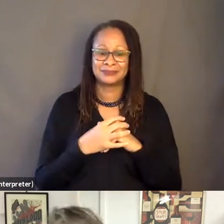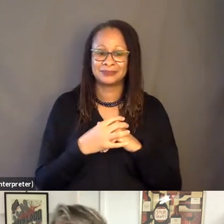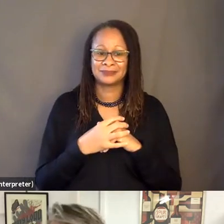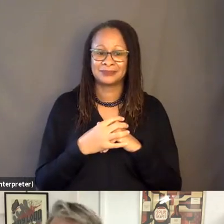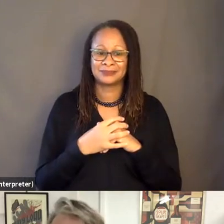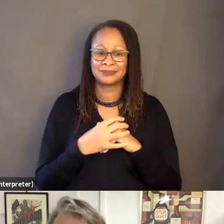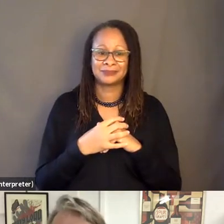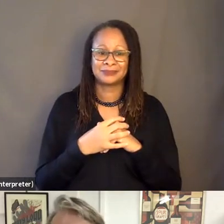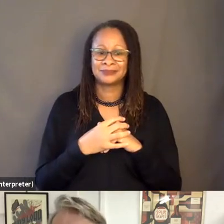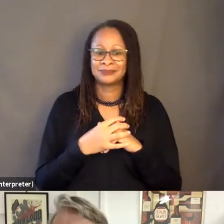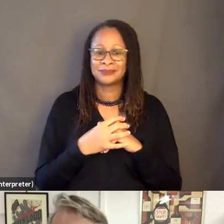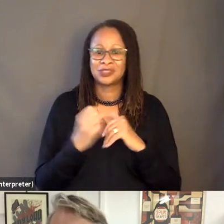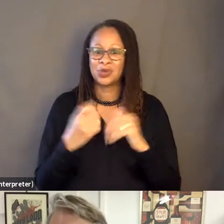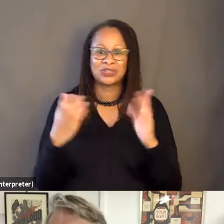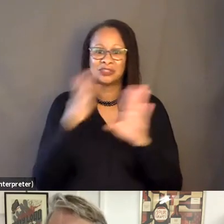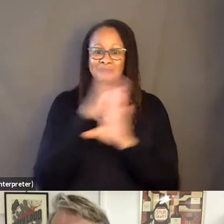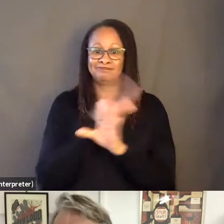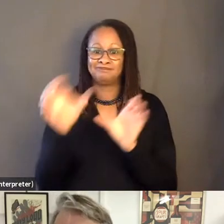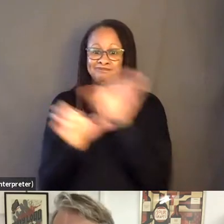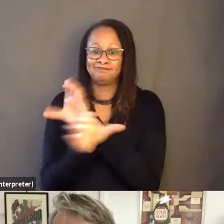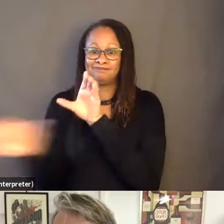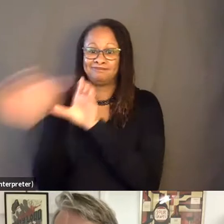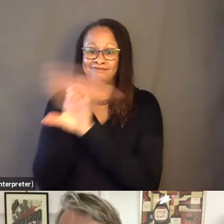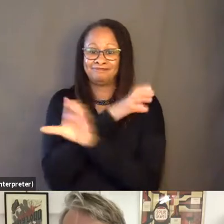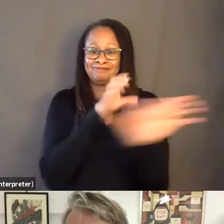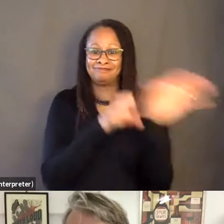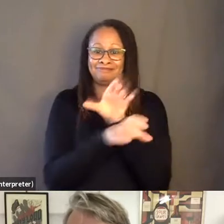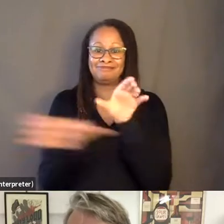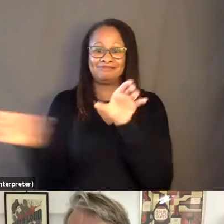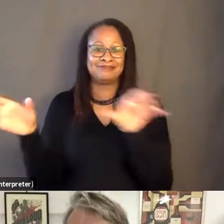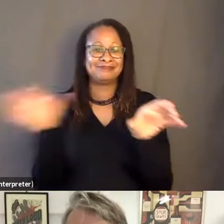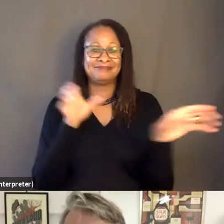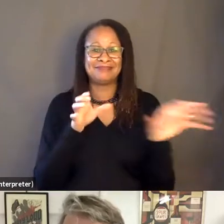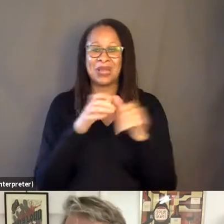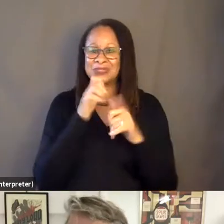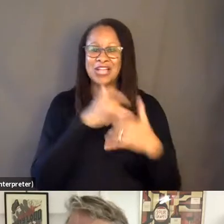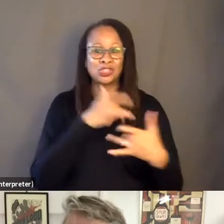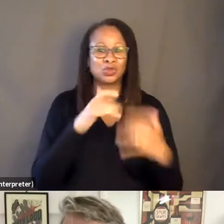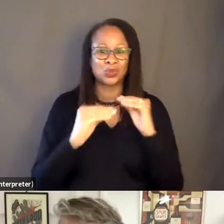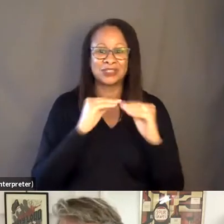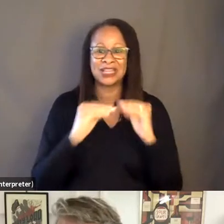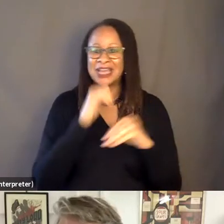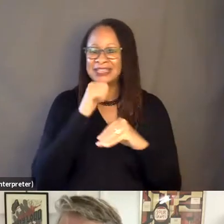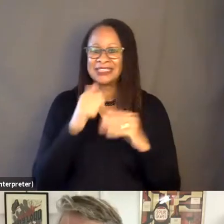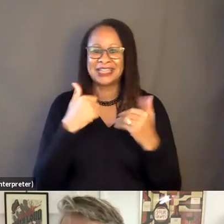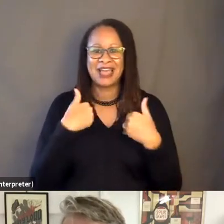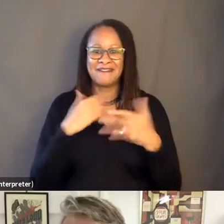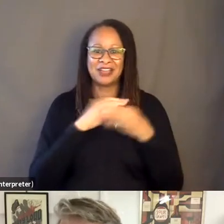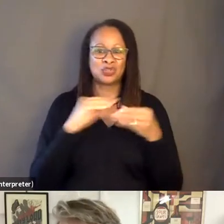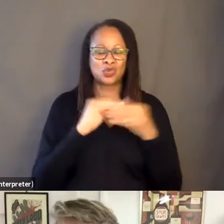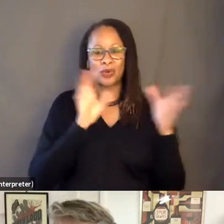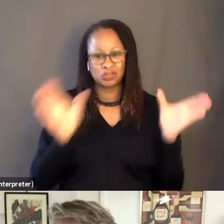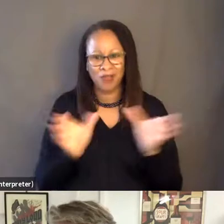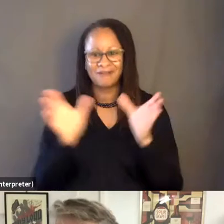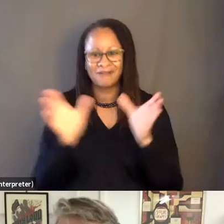could have followed any other shot. So it was kind of an unusual edit because it didn't have a kind of story drive to it, but it